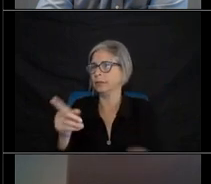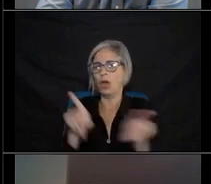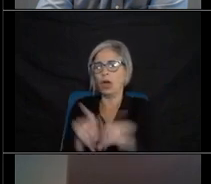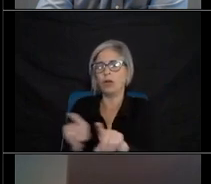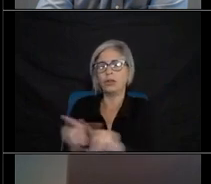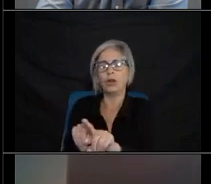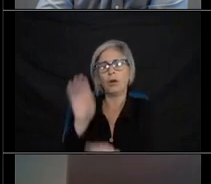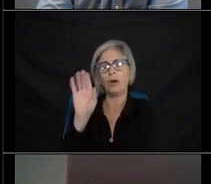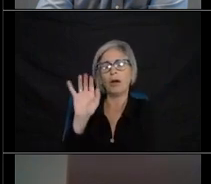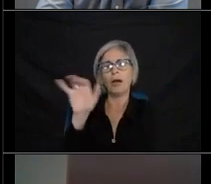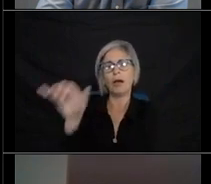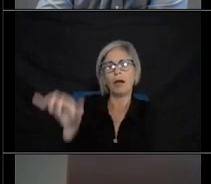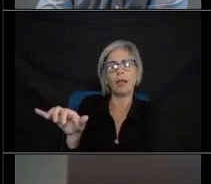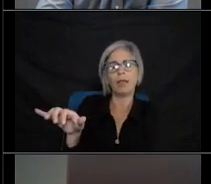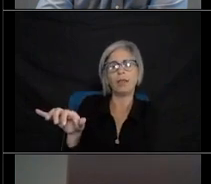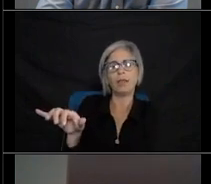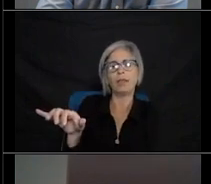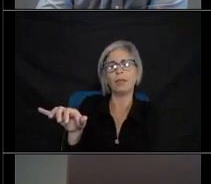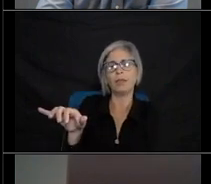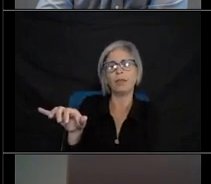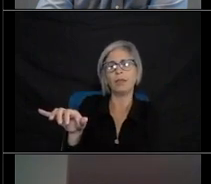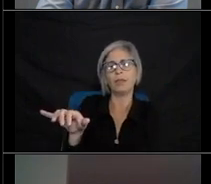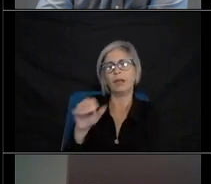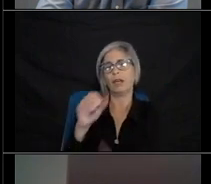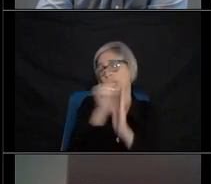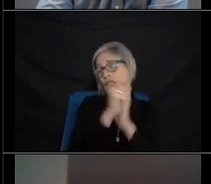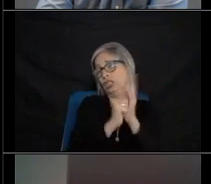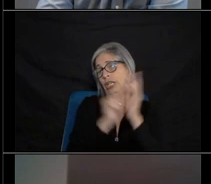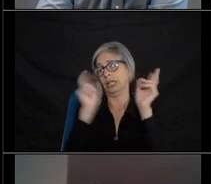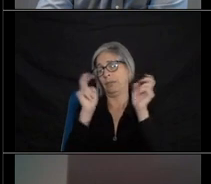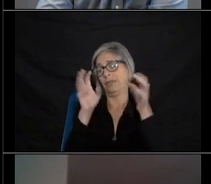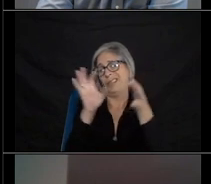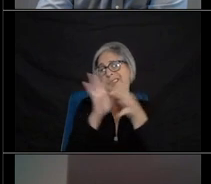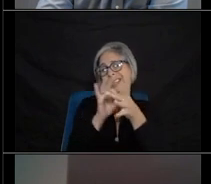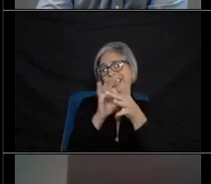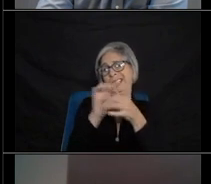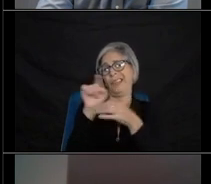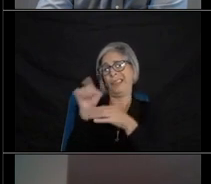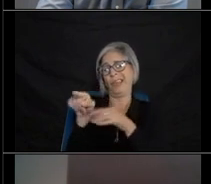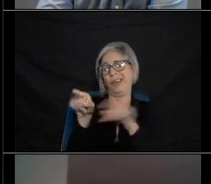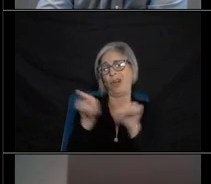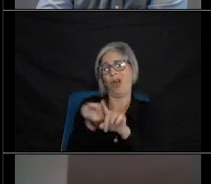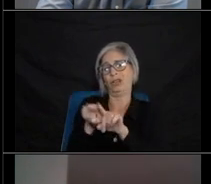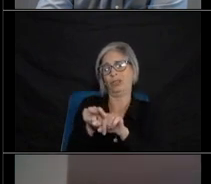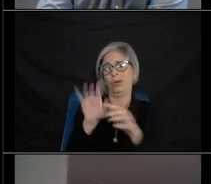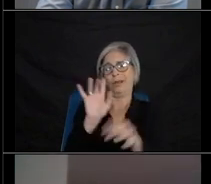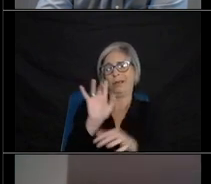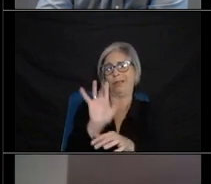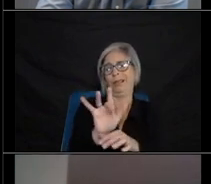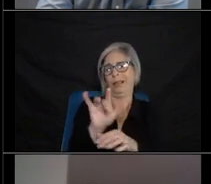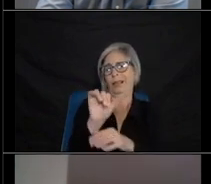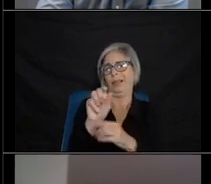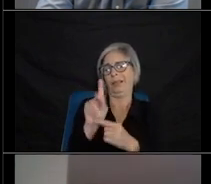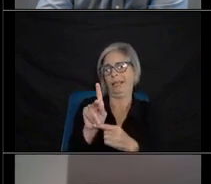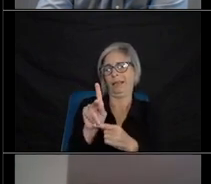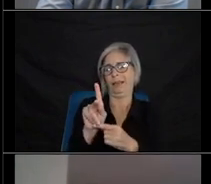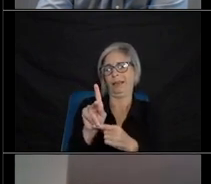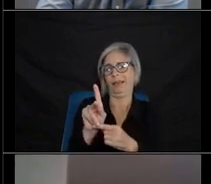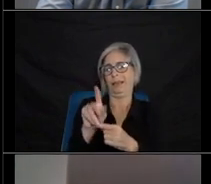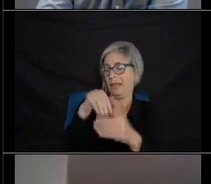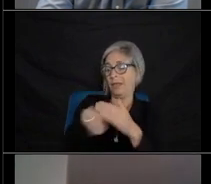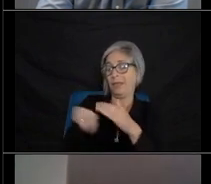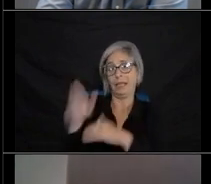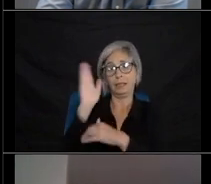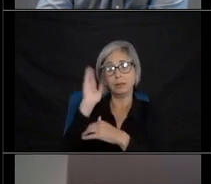on the agenda item, I actually put the links on the agenda item too as well. And this presentation